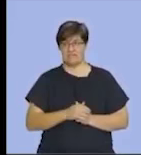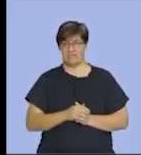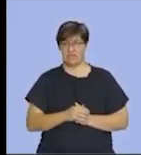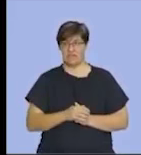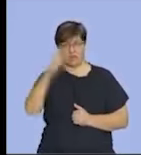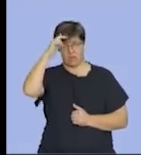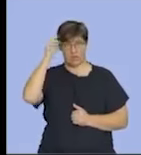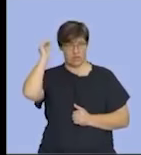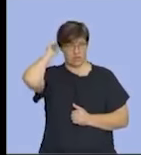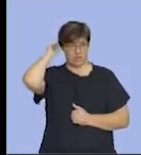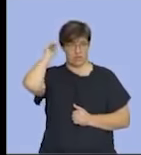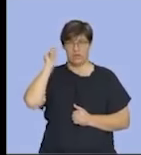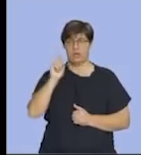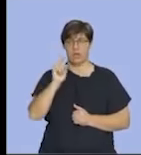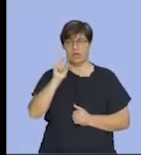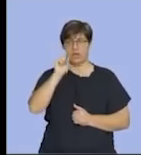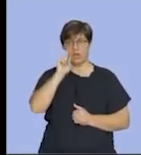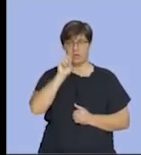102,85. Now I'm going to try remember that.